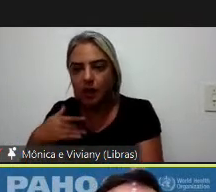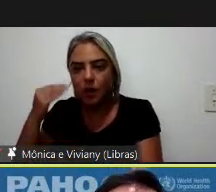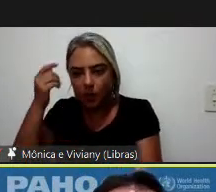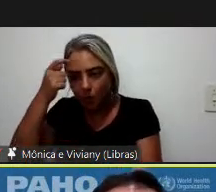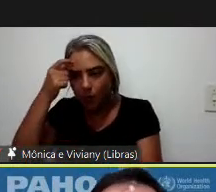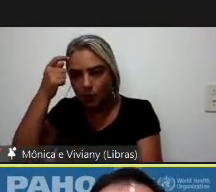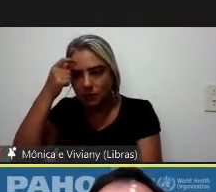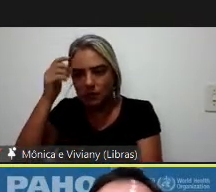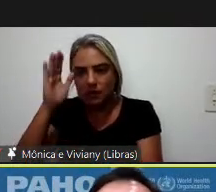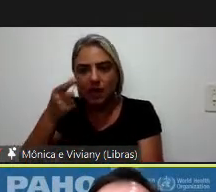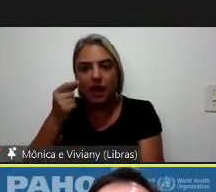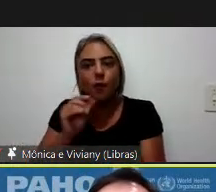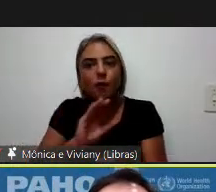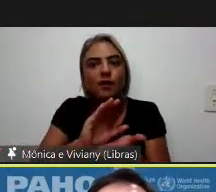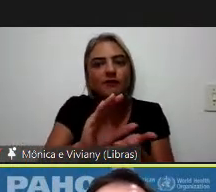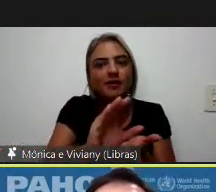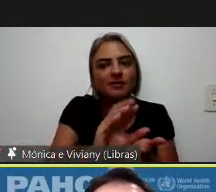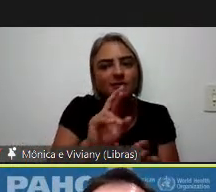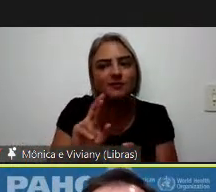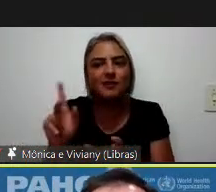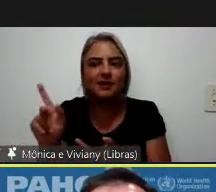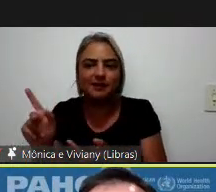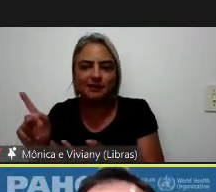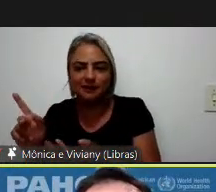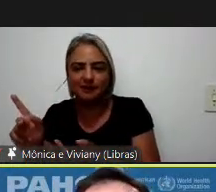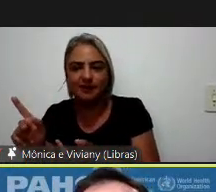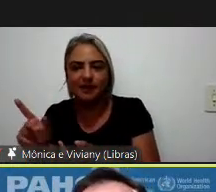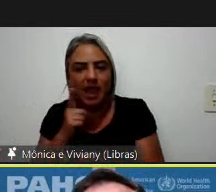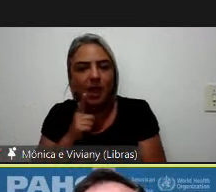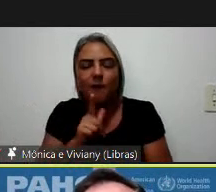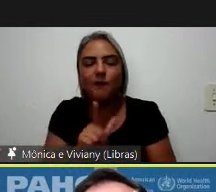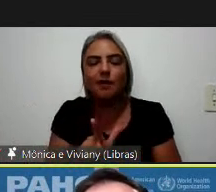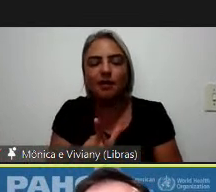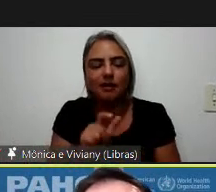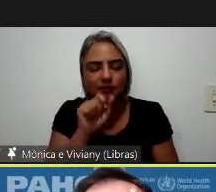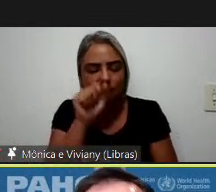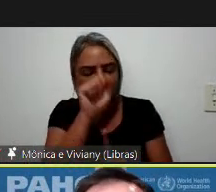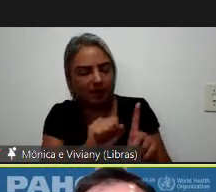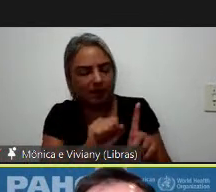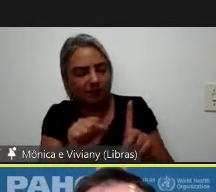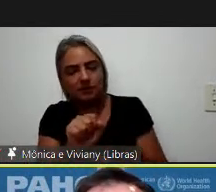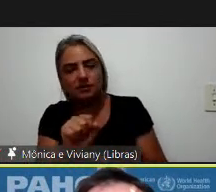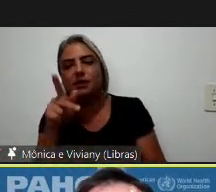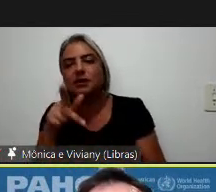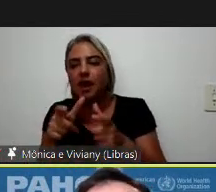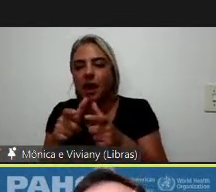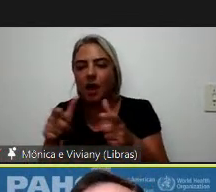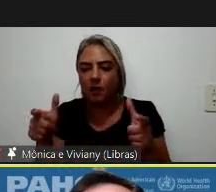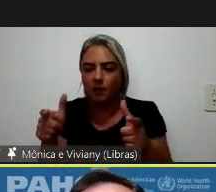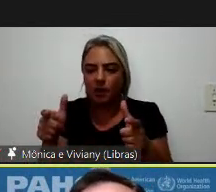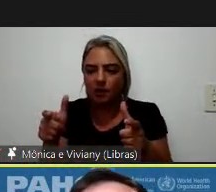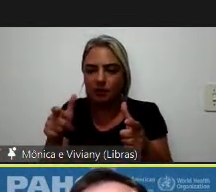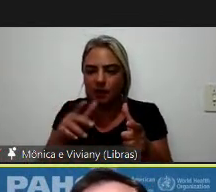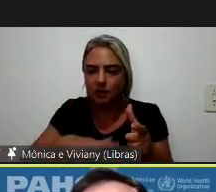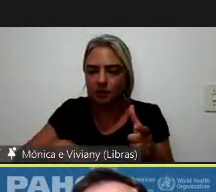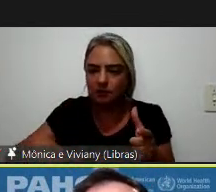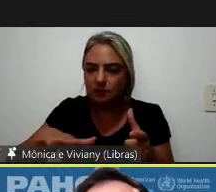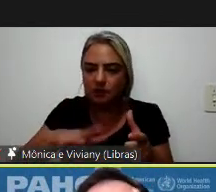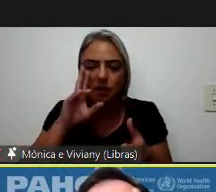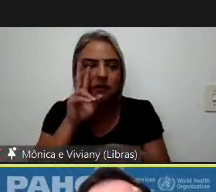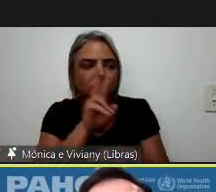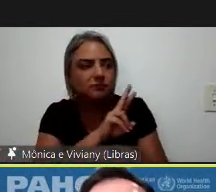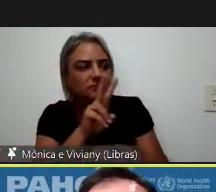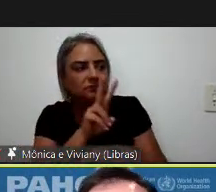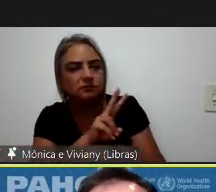expenditure, how it is divided. Having said that, this investment is a gain for society to